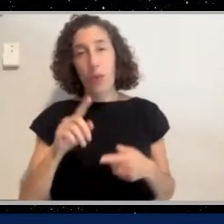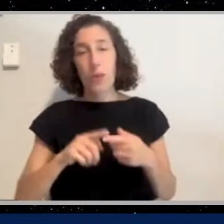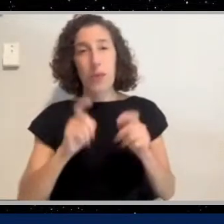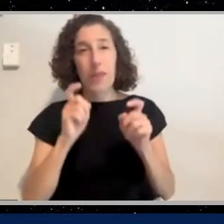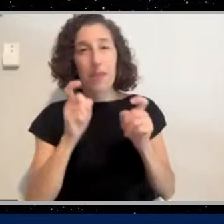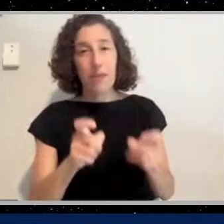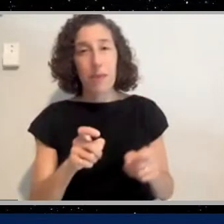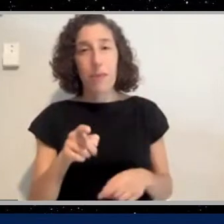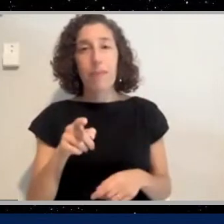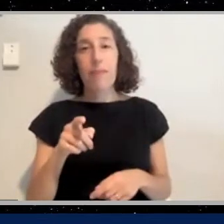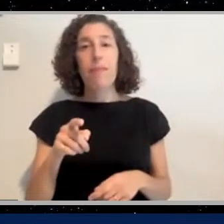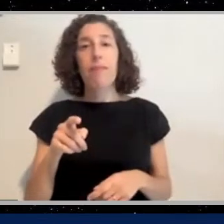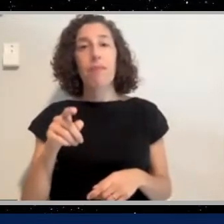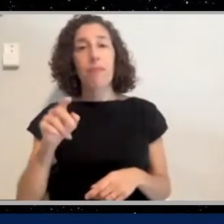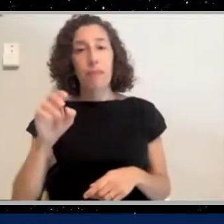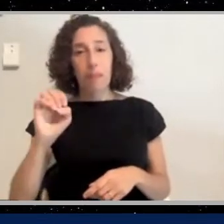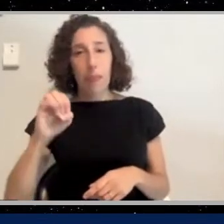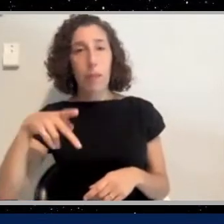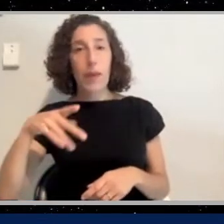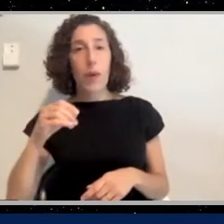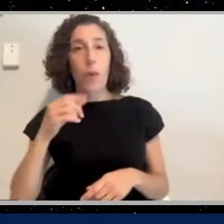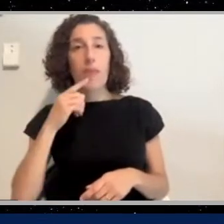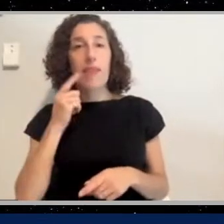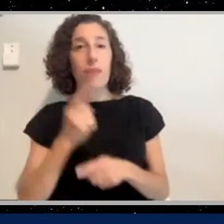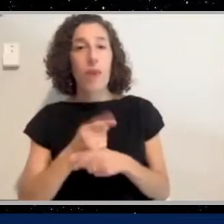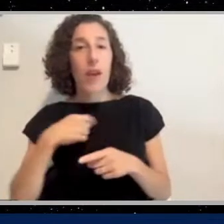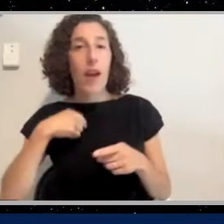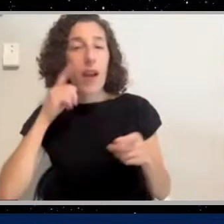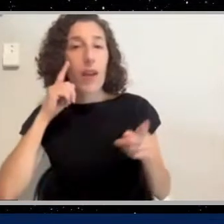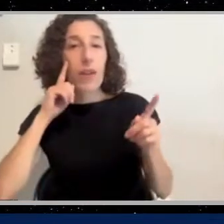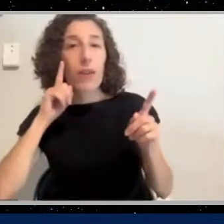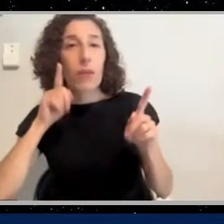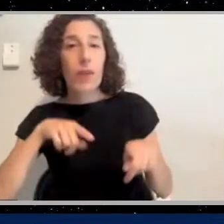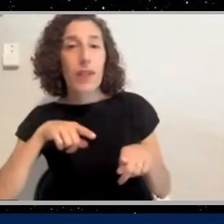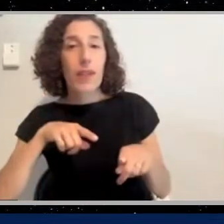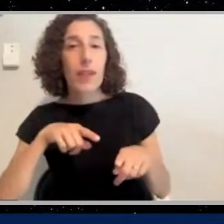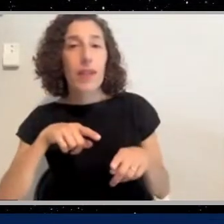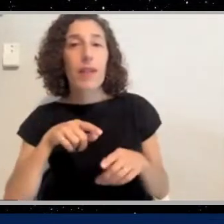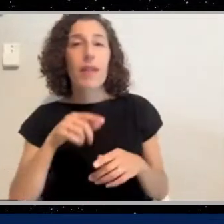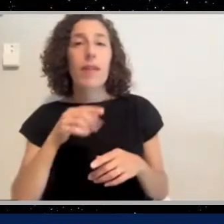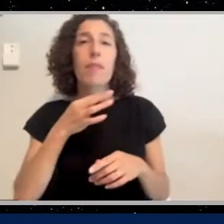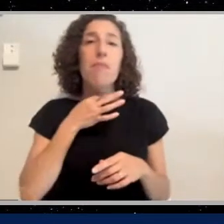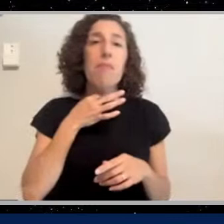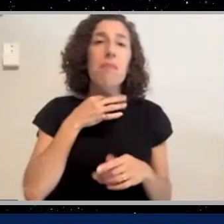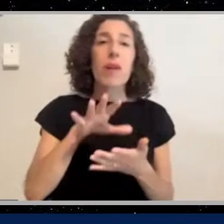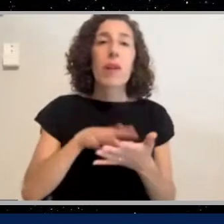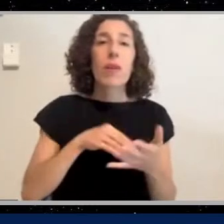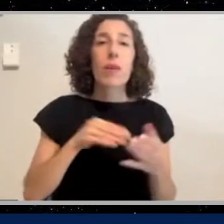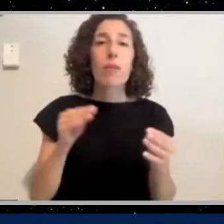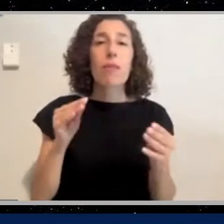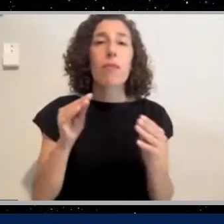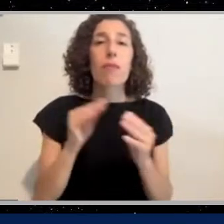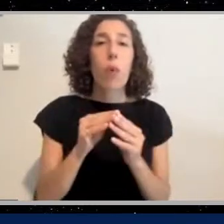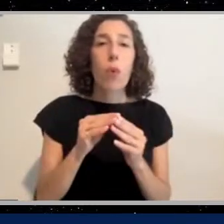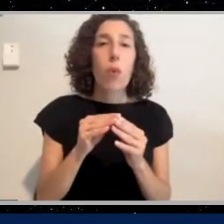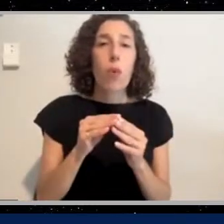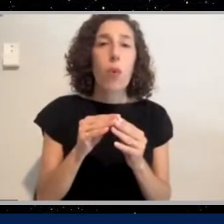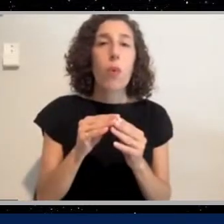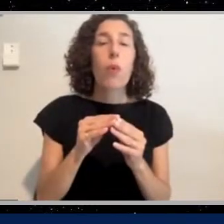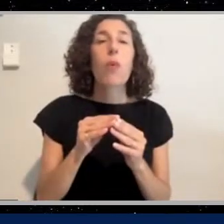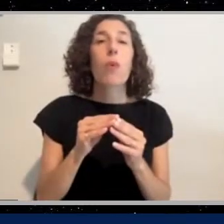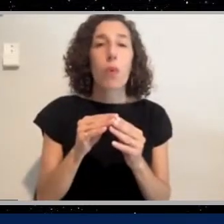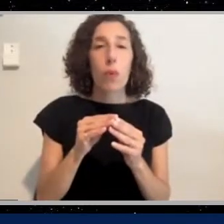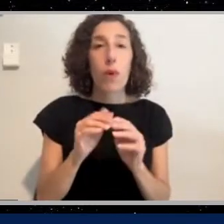Absolutely. I agree. And I'm really curious to learn more about how each of you or each of your groups come up with what kind